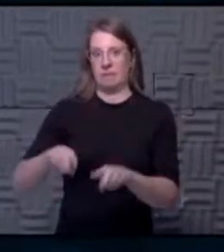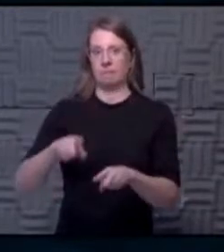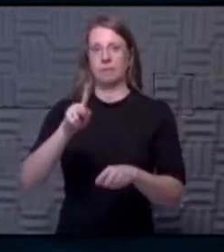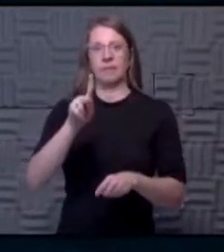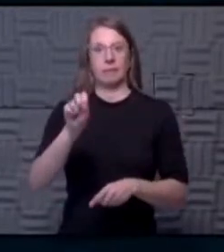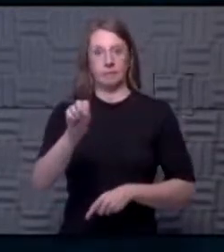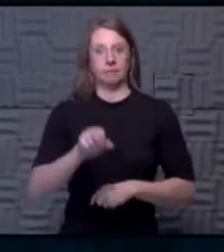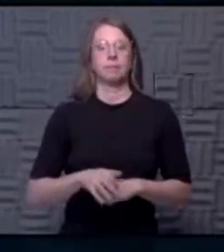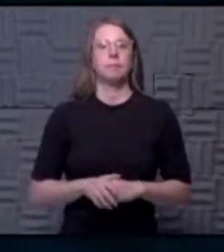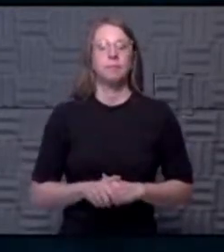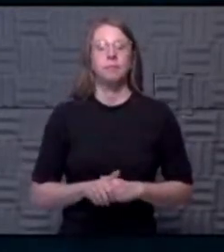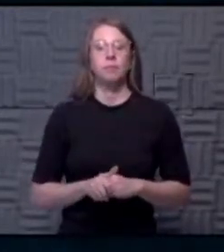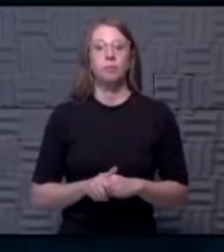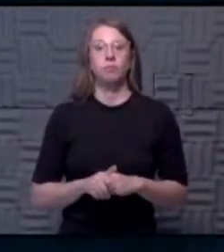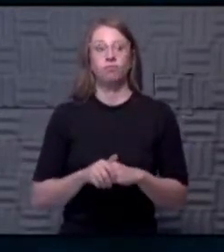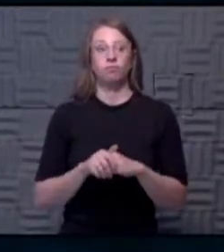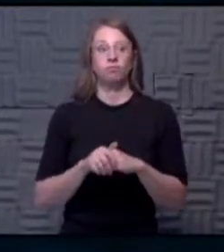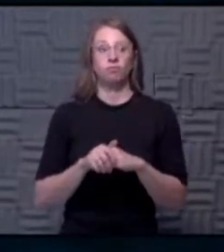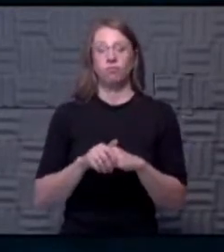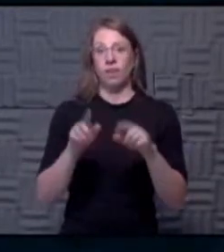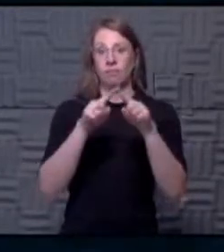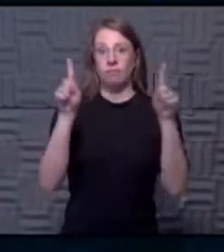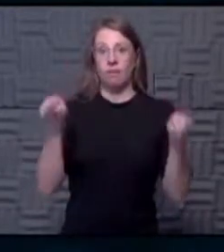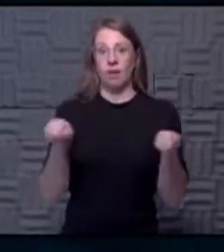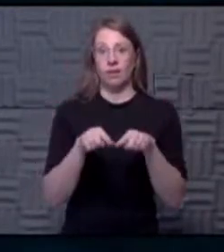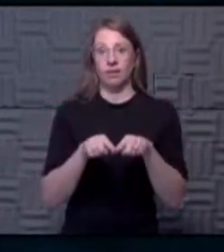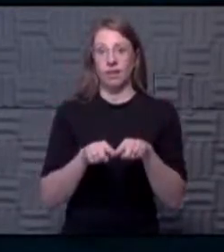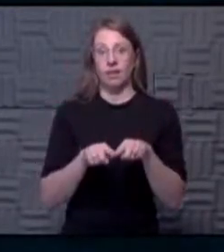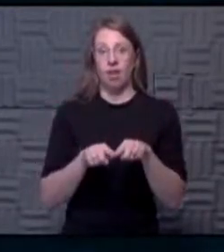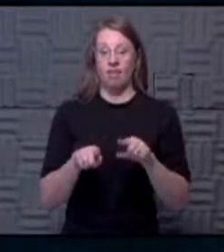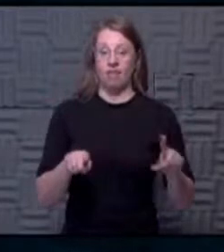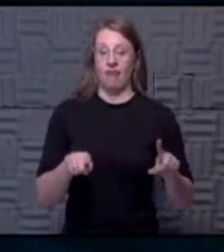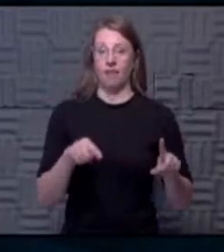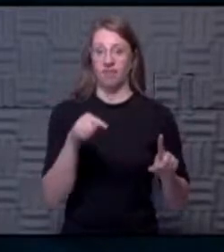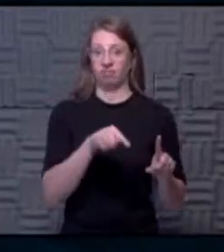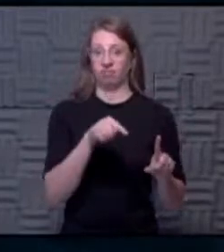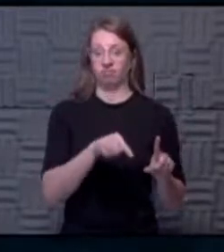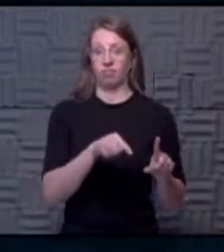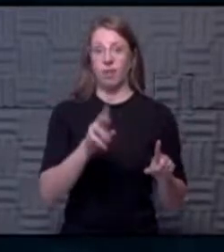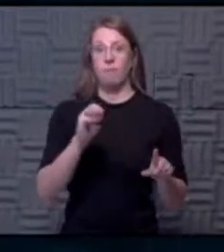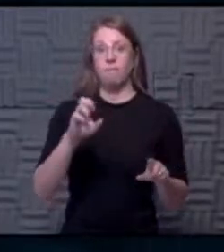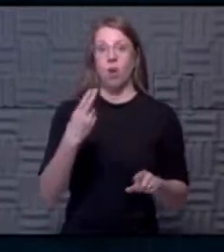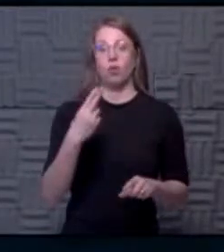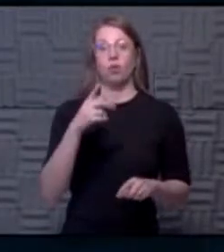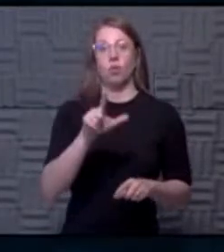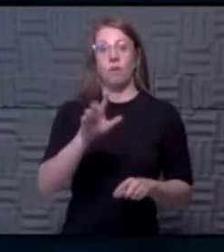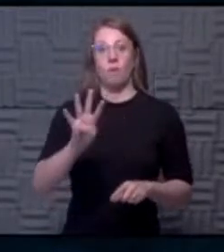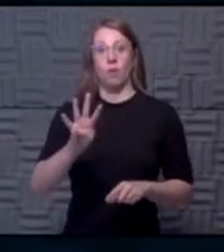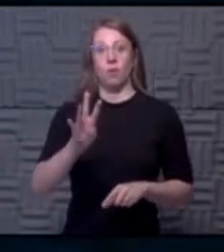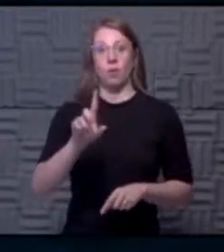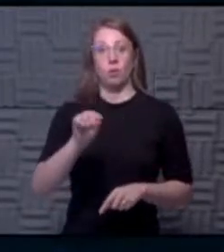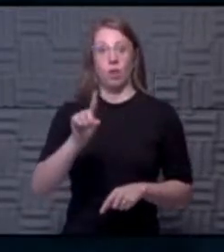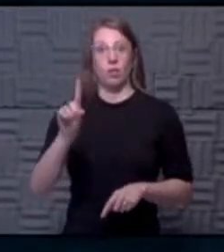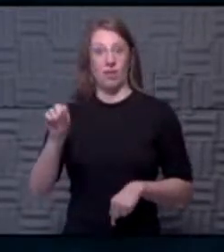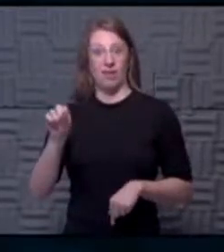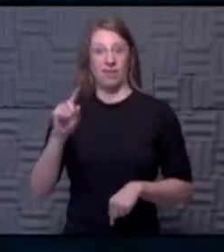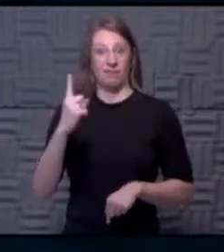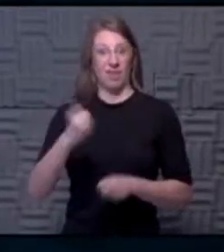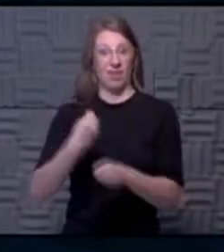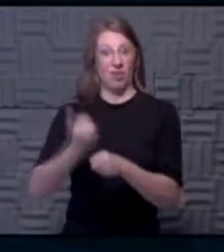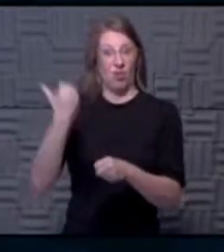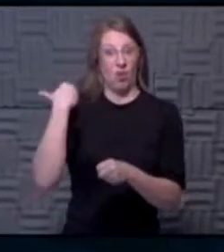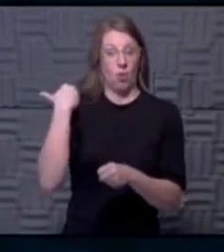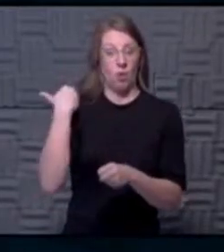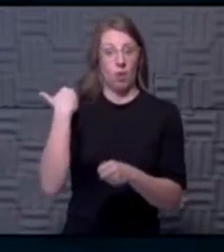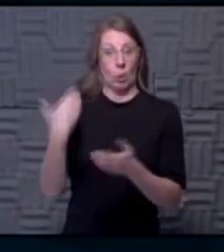Kansas. The box down at the very bottom on the left-hand side says on March 24th, 2020, 1 year ago,